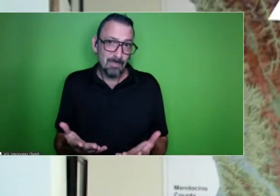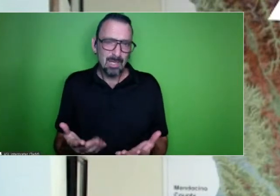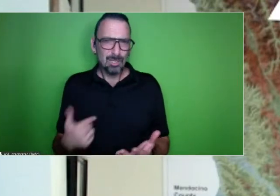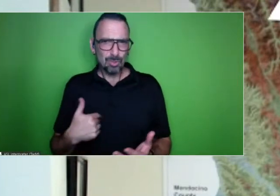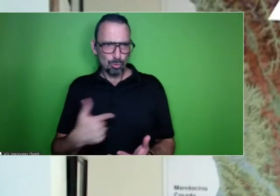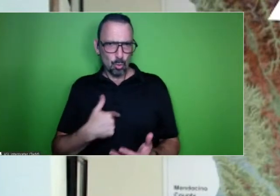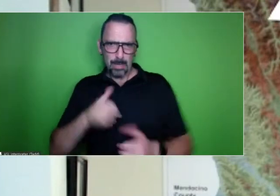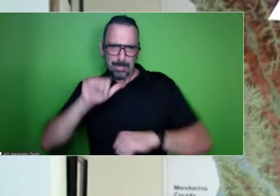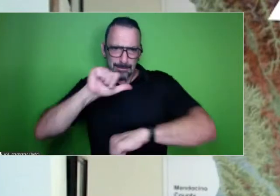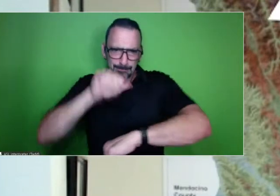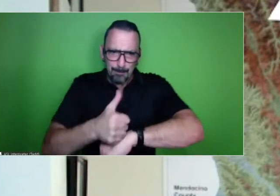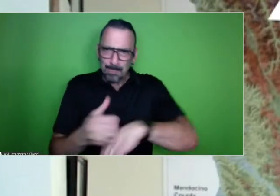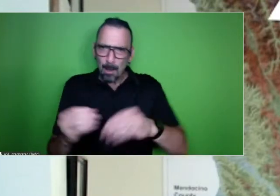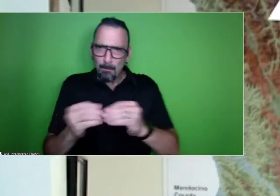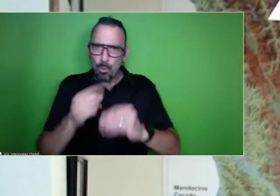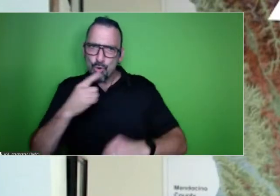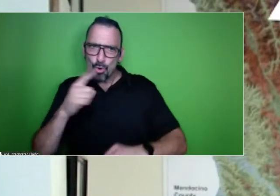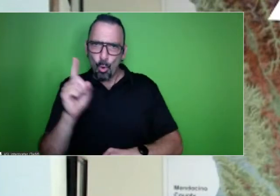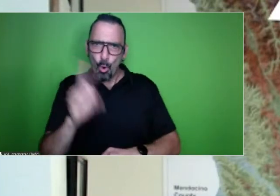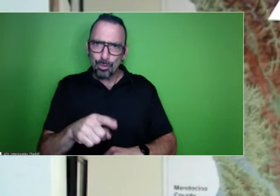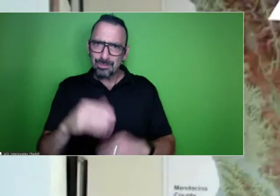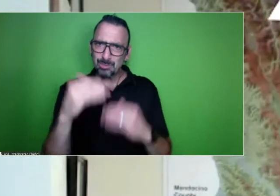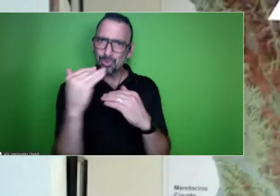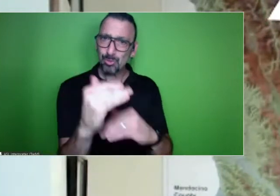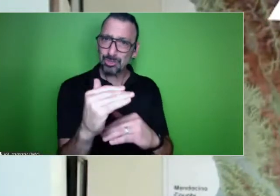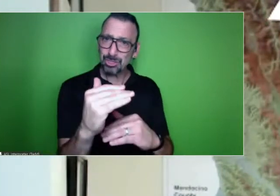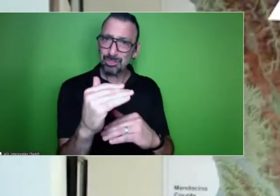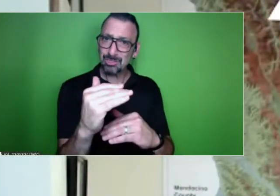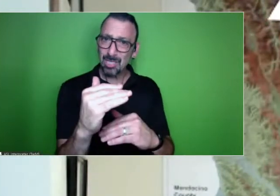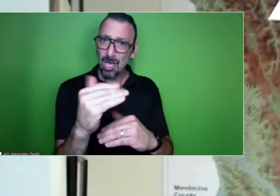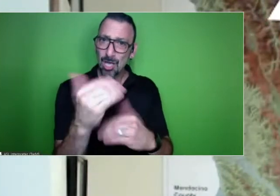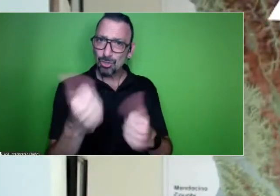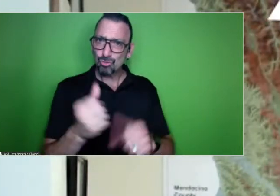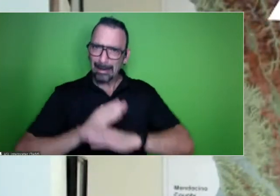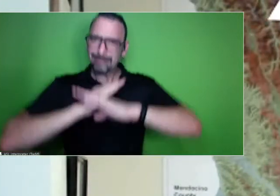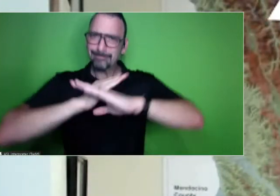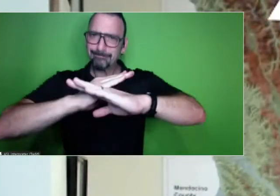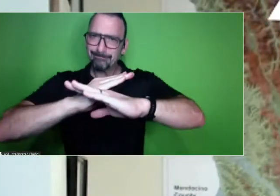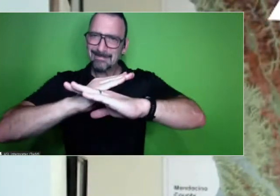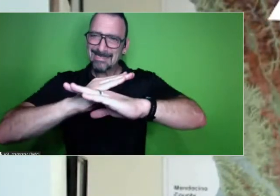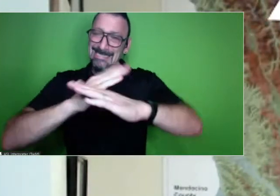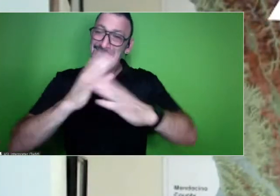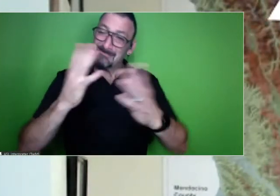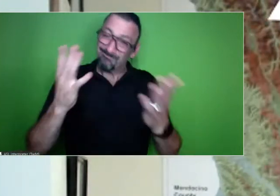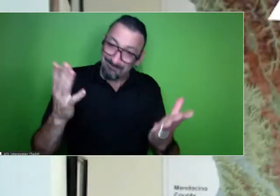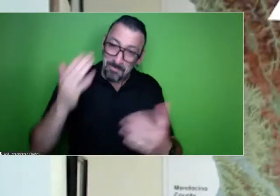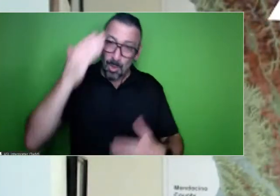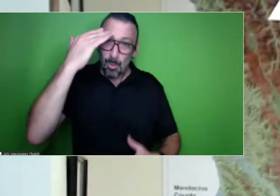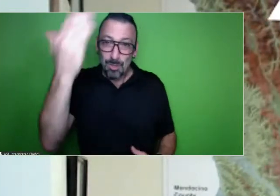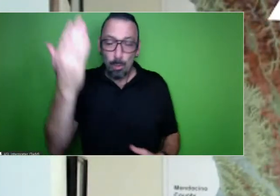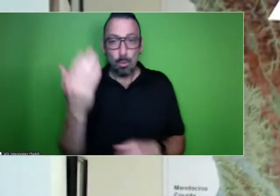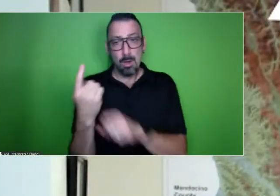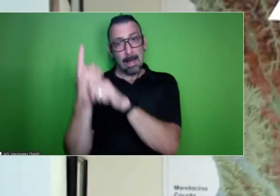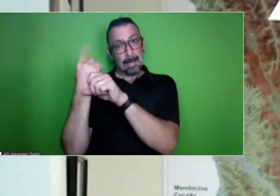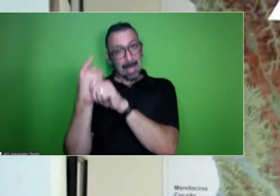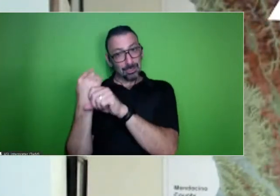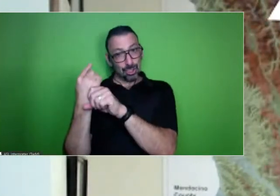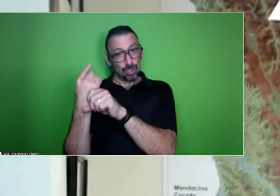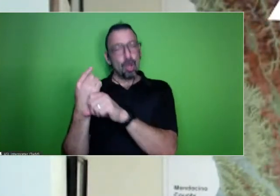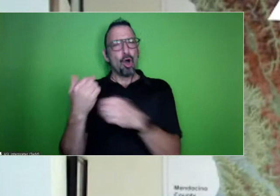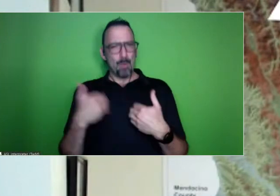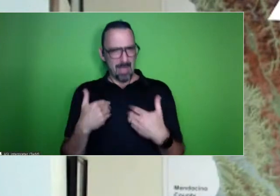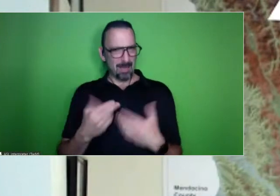to change that? We had a lot of orders last year, and they attempted to influence